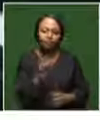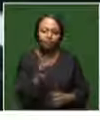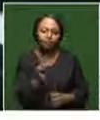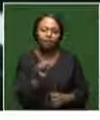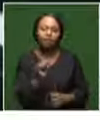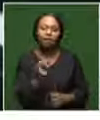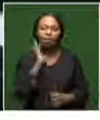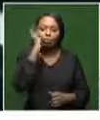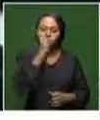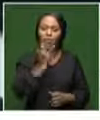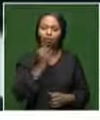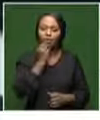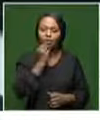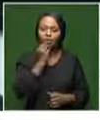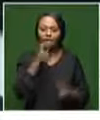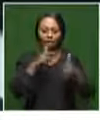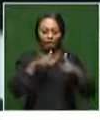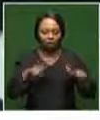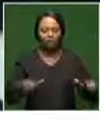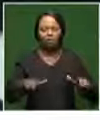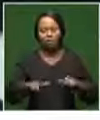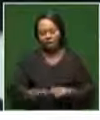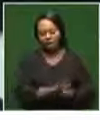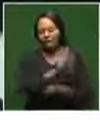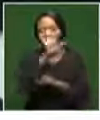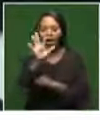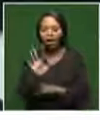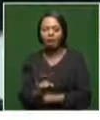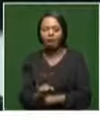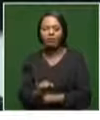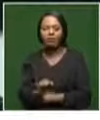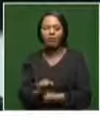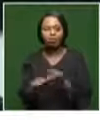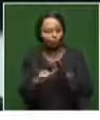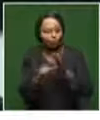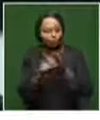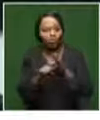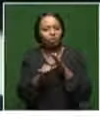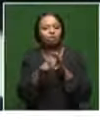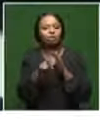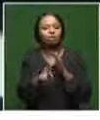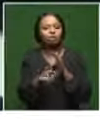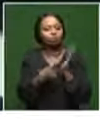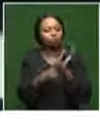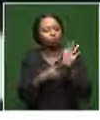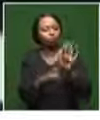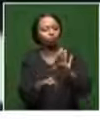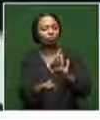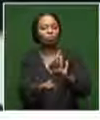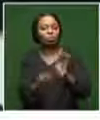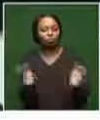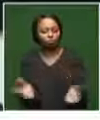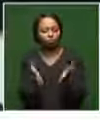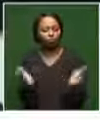There's beauty in our languages, in African languages. So it's quite important that we preserve them for the future generations to